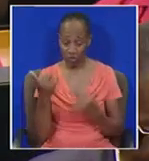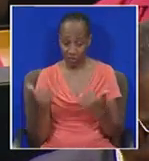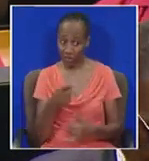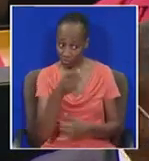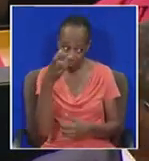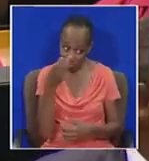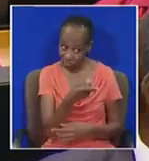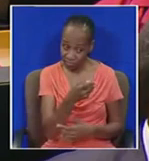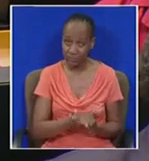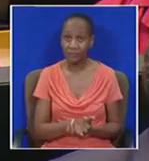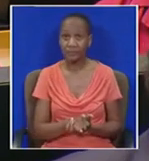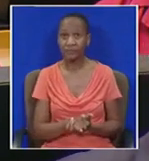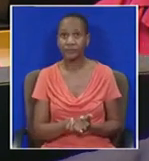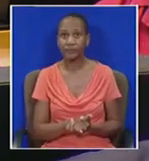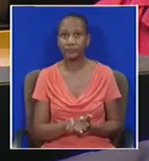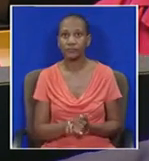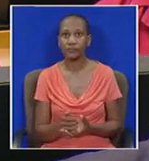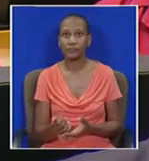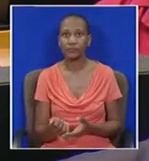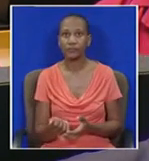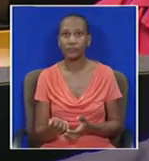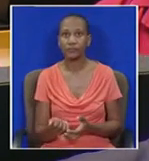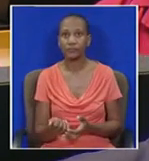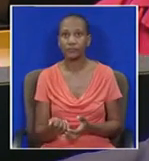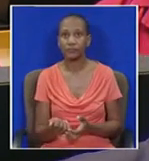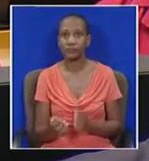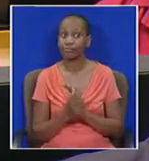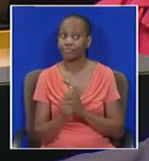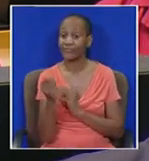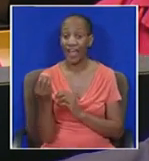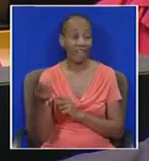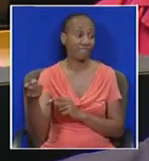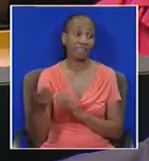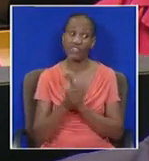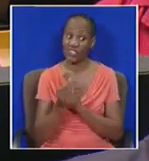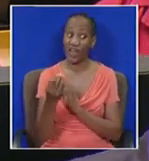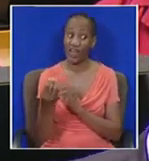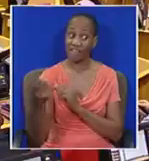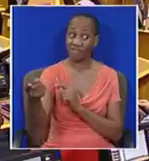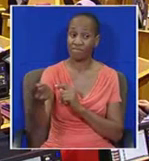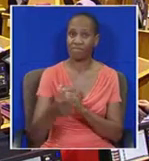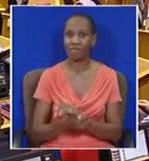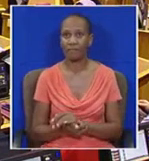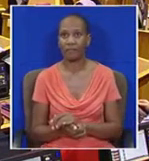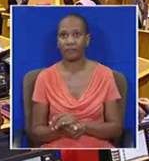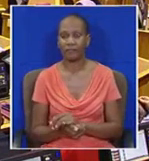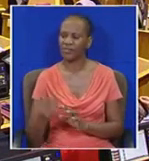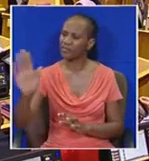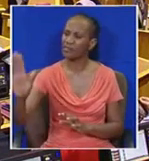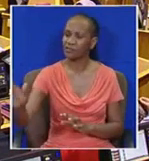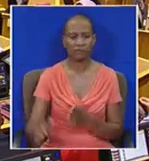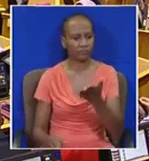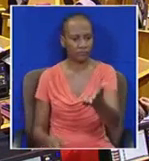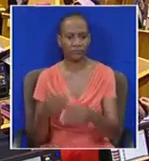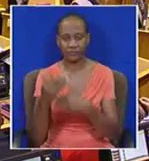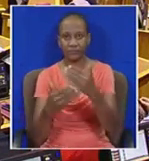Honorable Member. Note. Honorable Member. Potential. Honorable Malema, that's not a point of order. Deputy